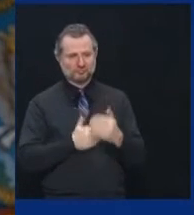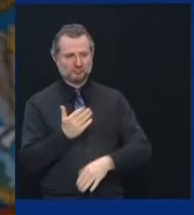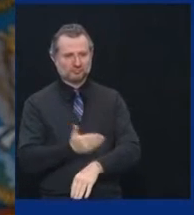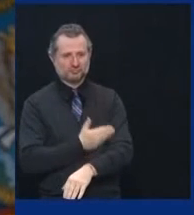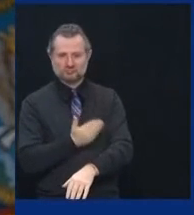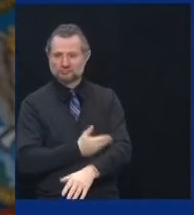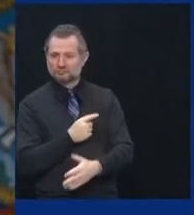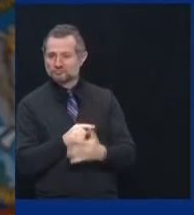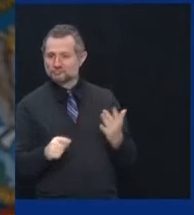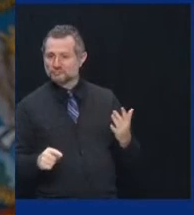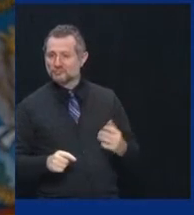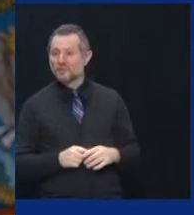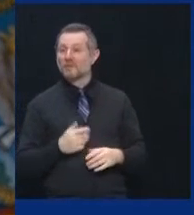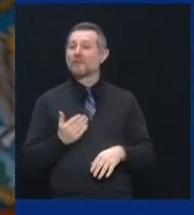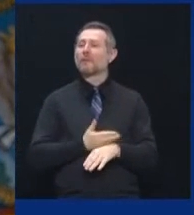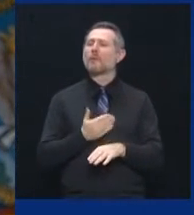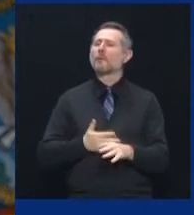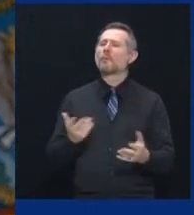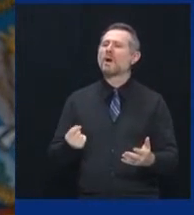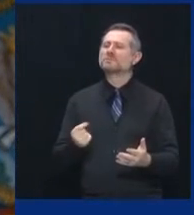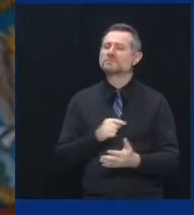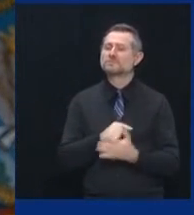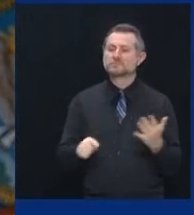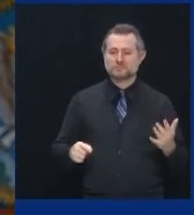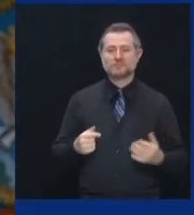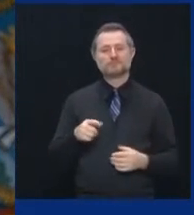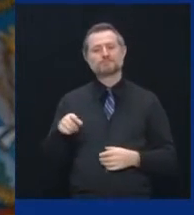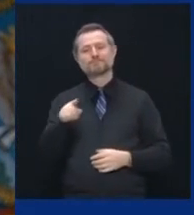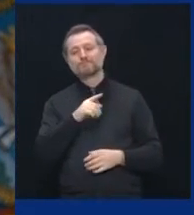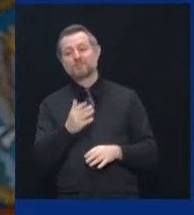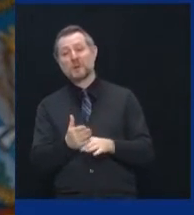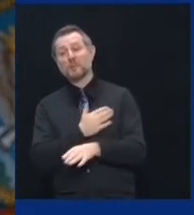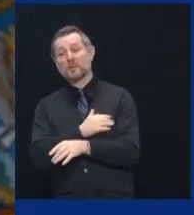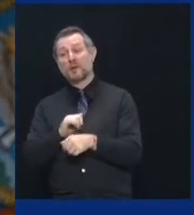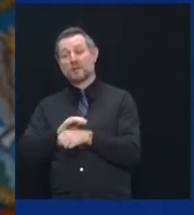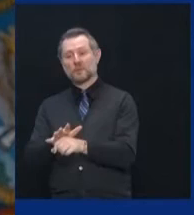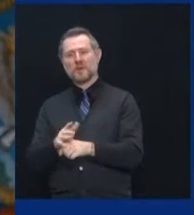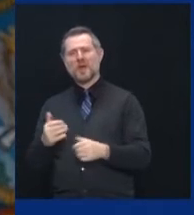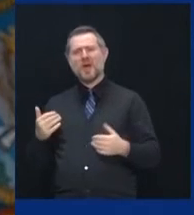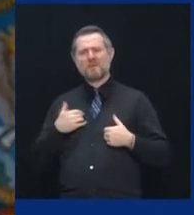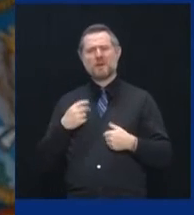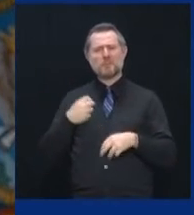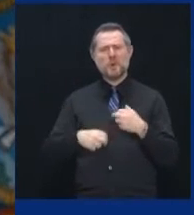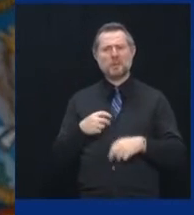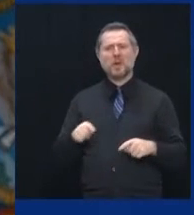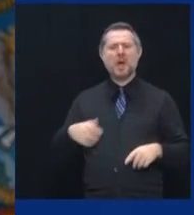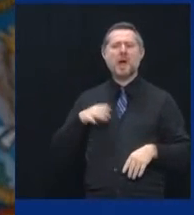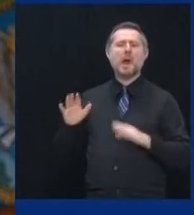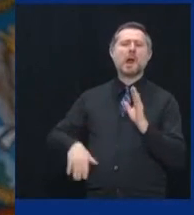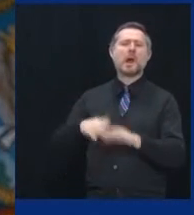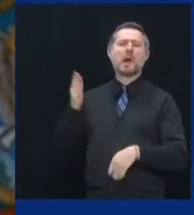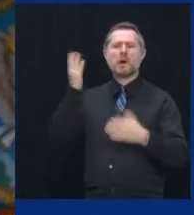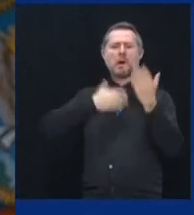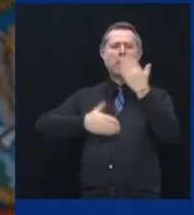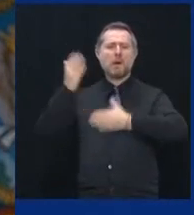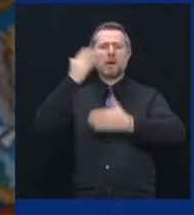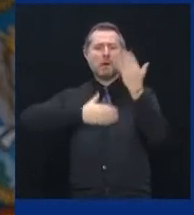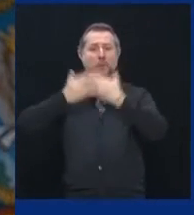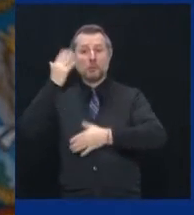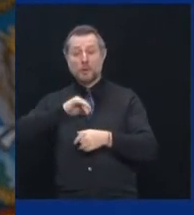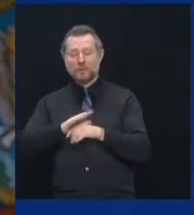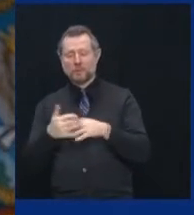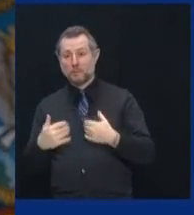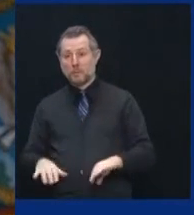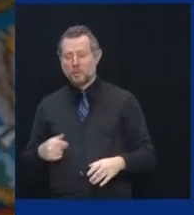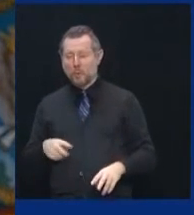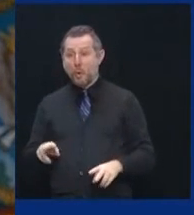COVID. The low tide in America has exposed fundamental schisms and flaws in